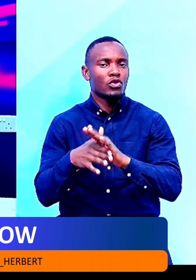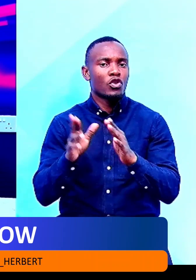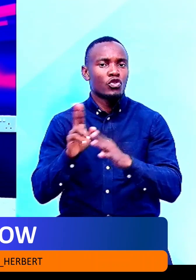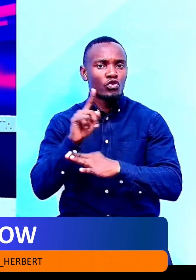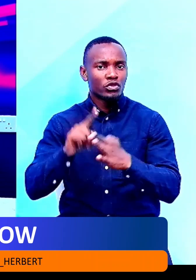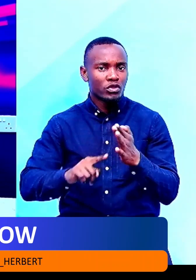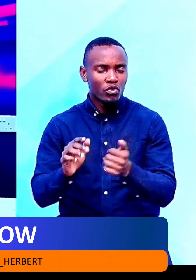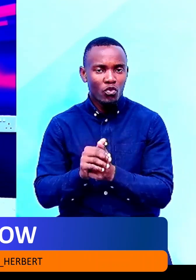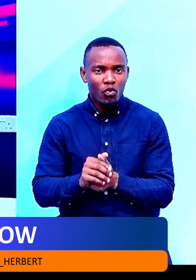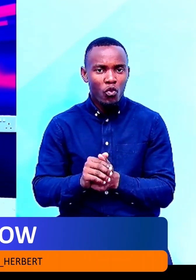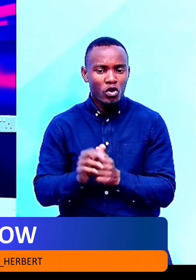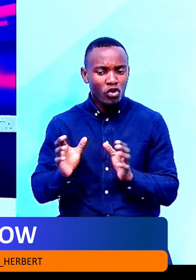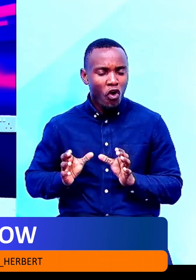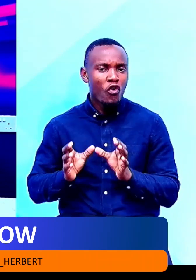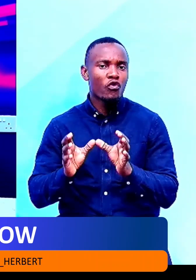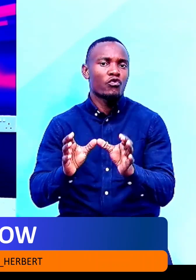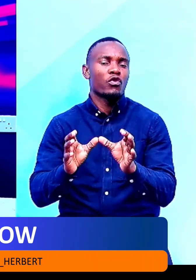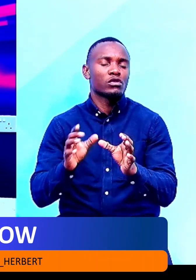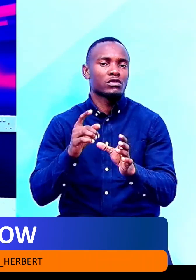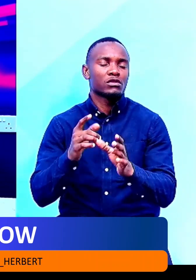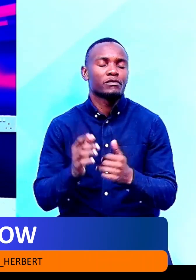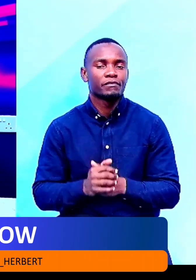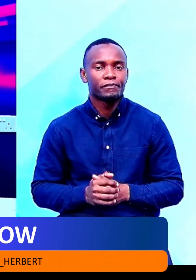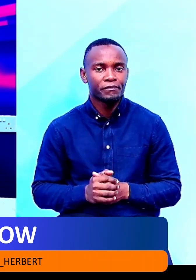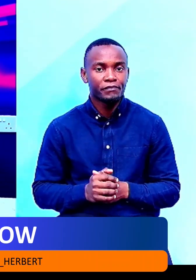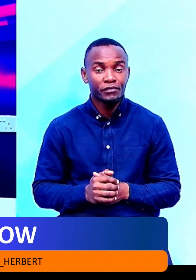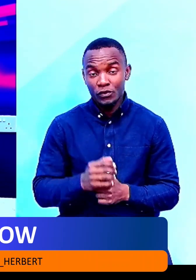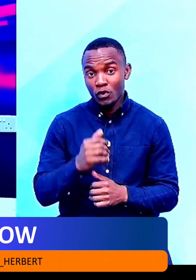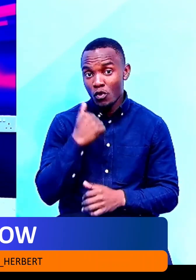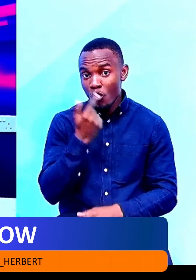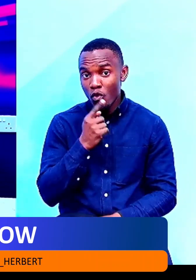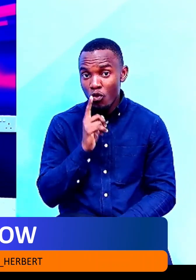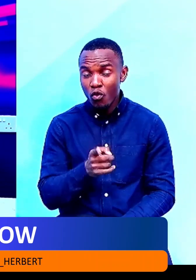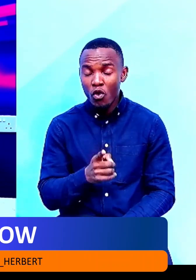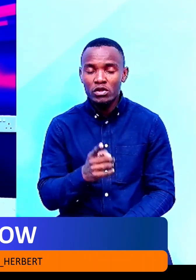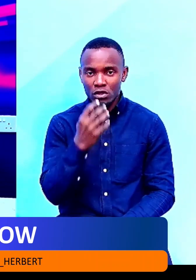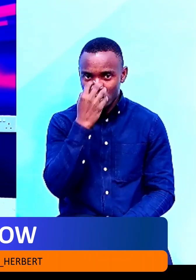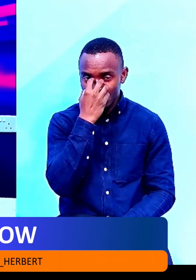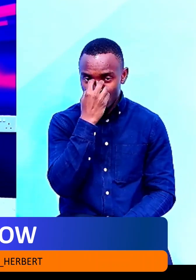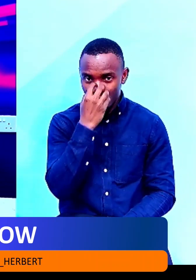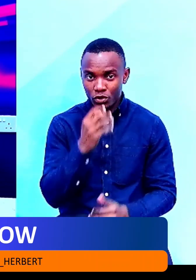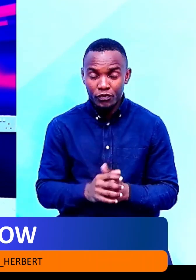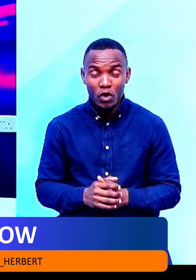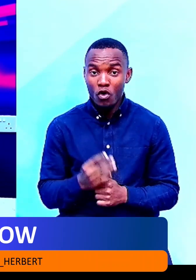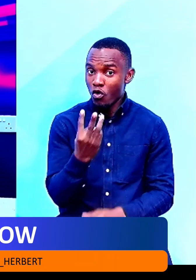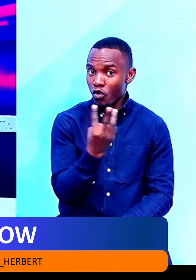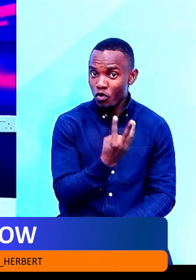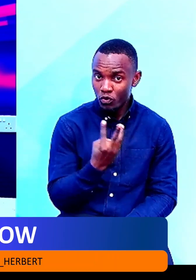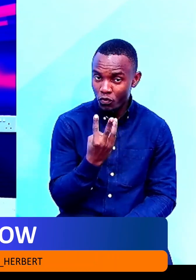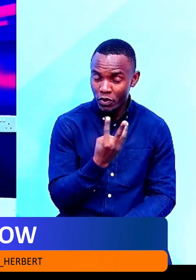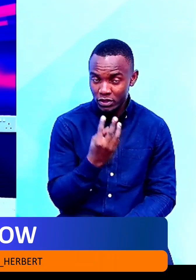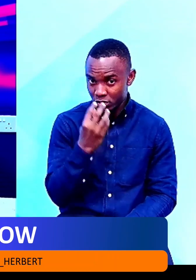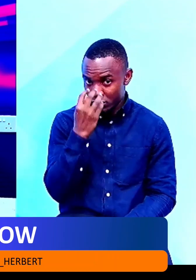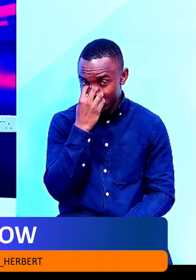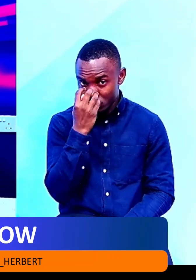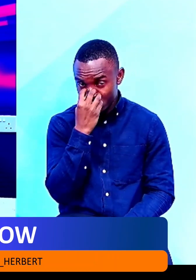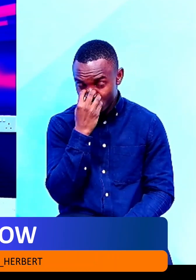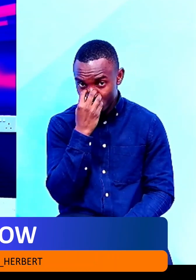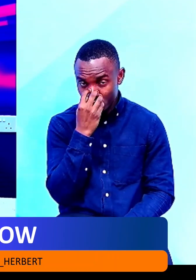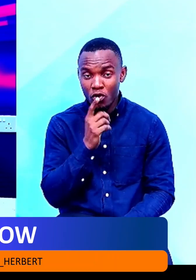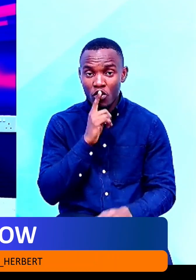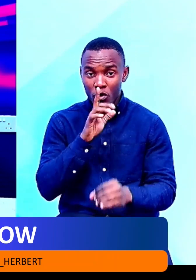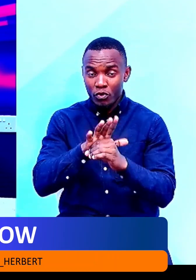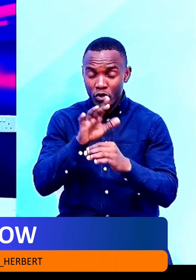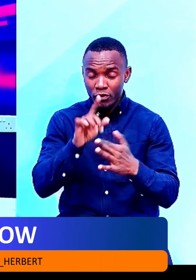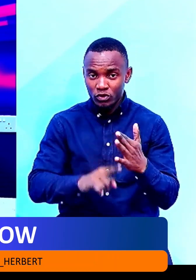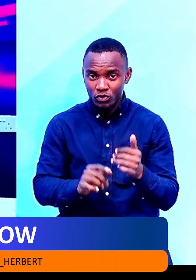a fuming President William Ruto on Wednesday vowed to deal with those plotting to oust him